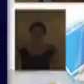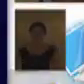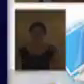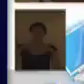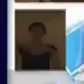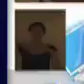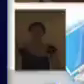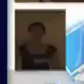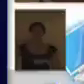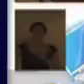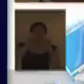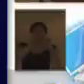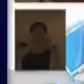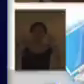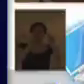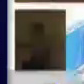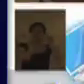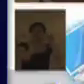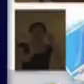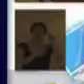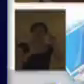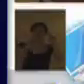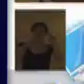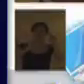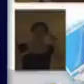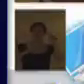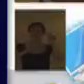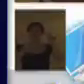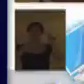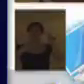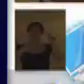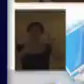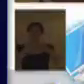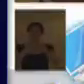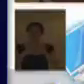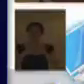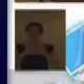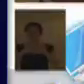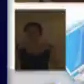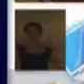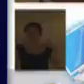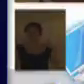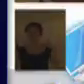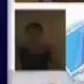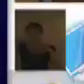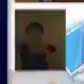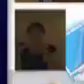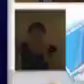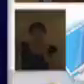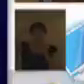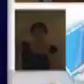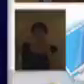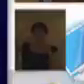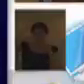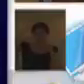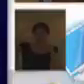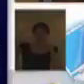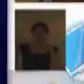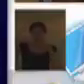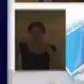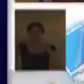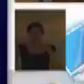and then when you analyze row and column, that you got a response in the